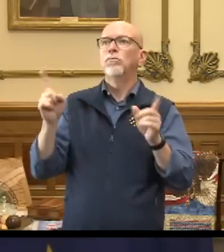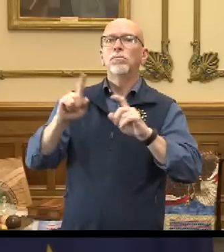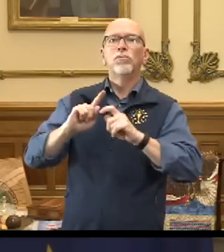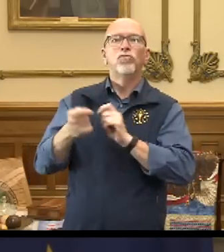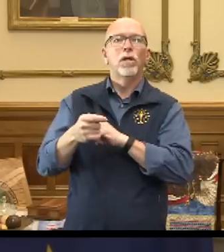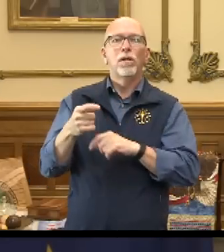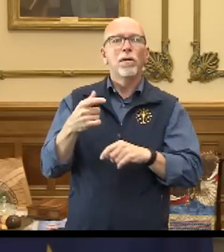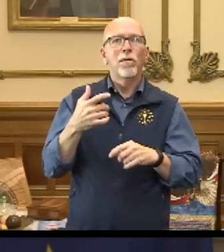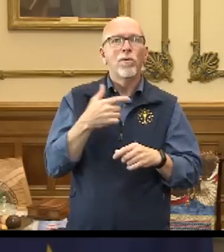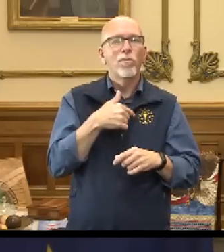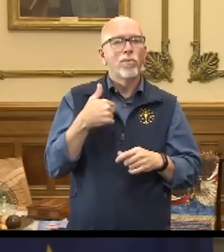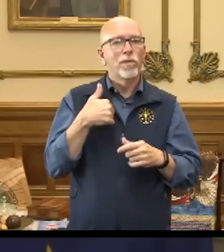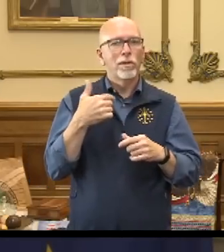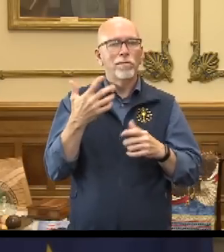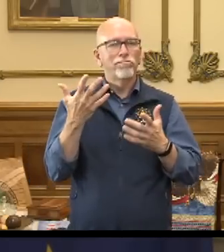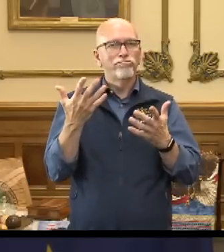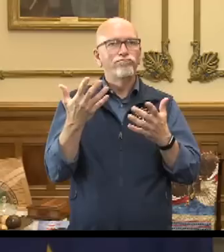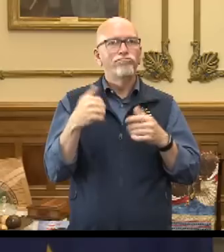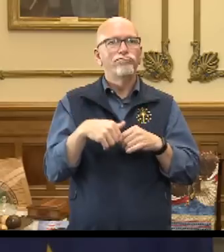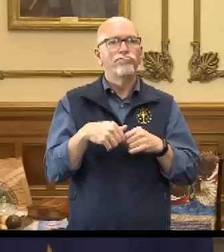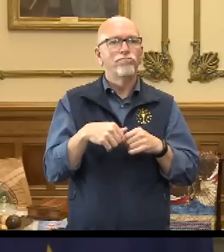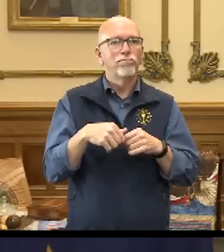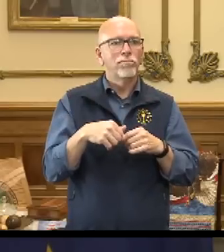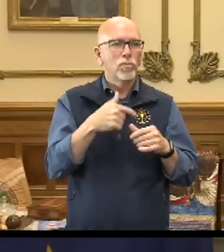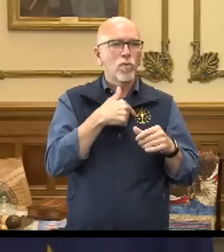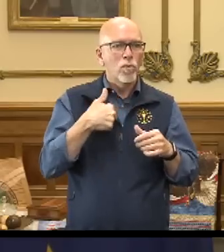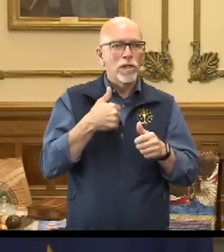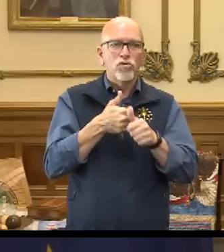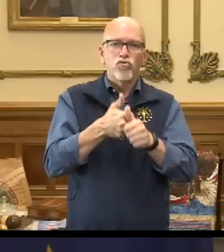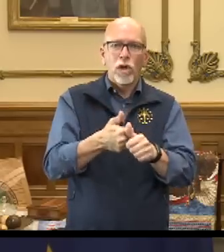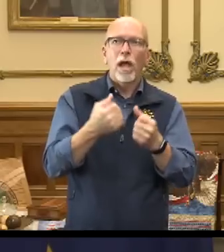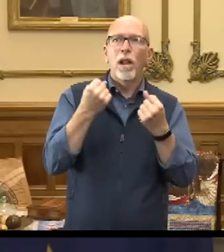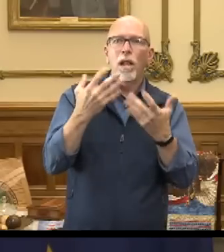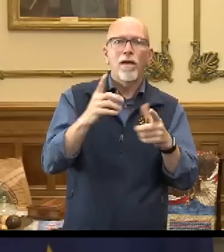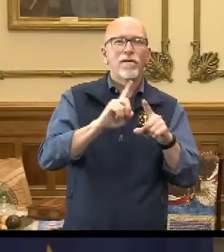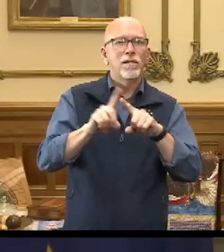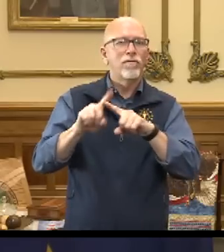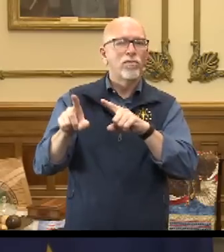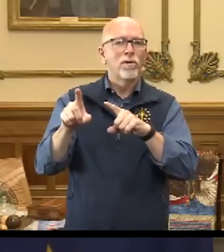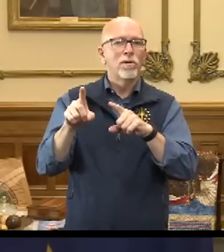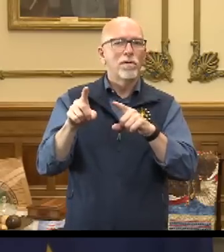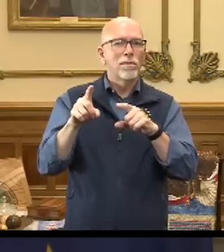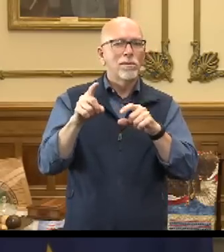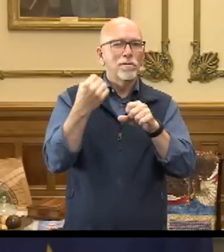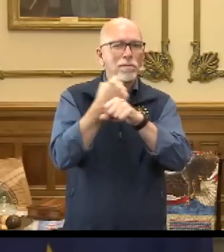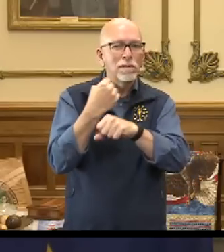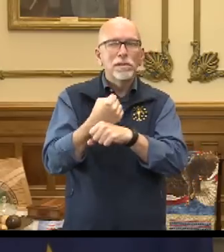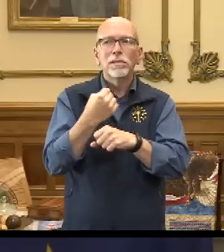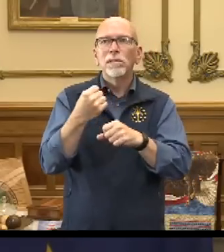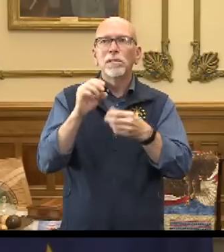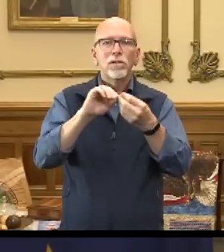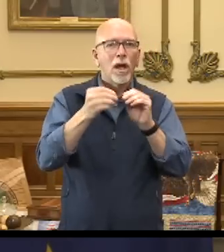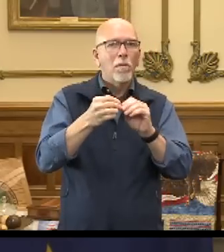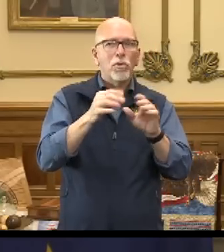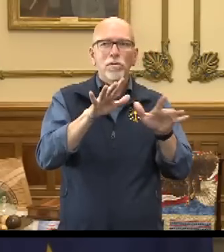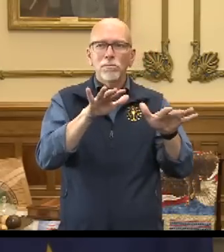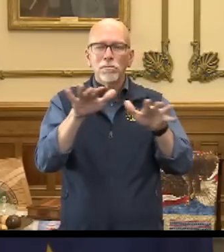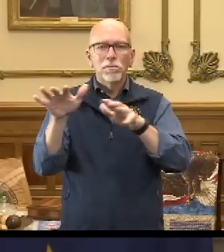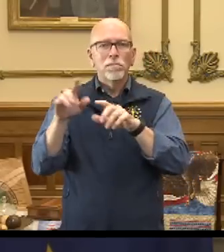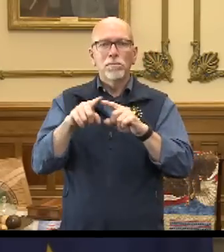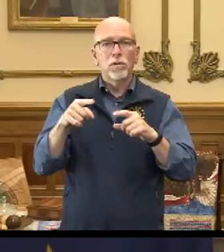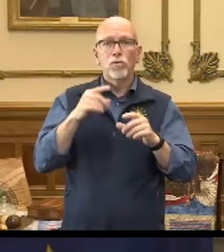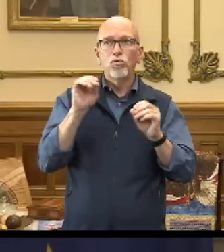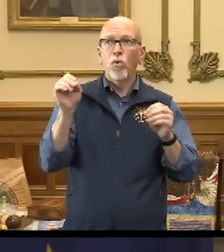to stage 5. So, yeah, we track a lot of different indicators and a lot of different numbers, but haven't made